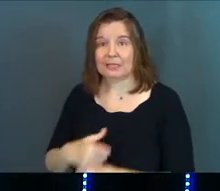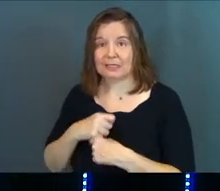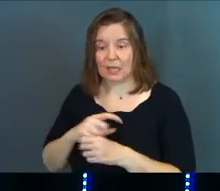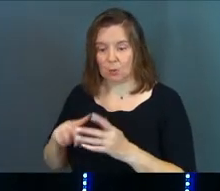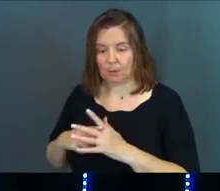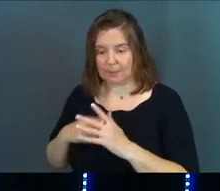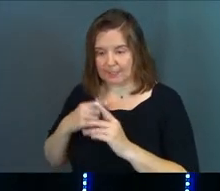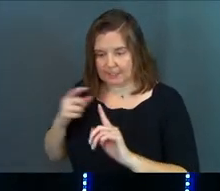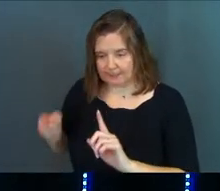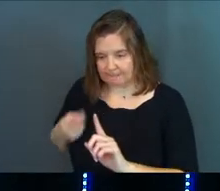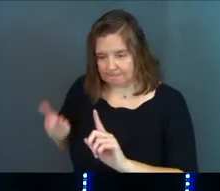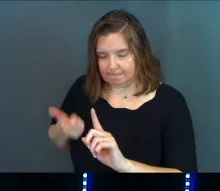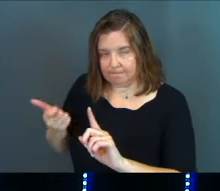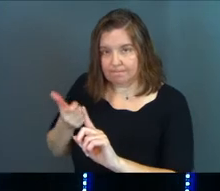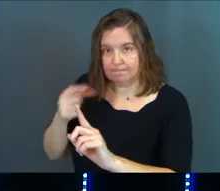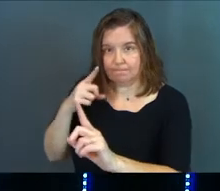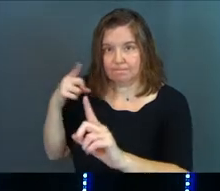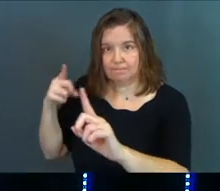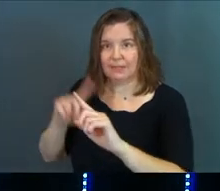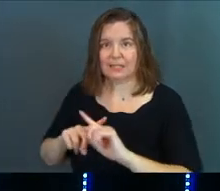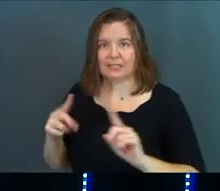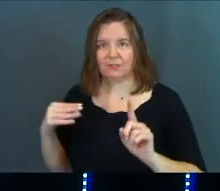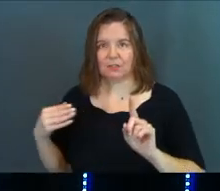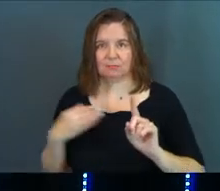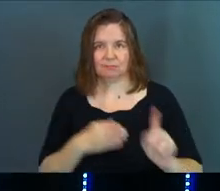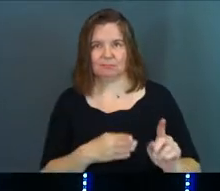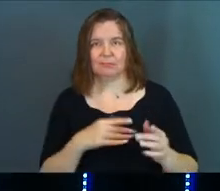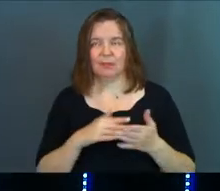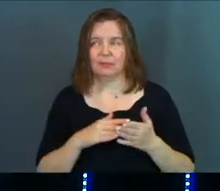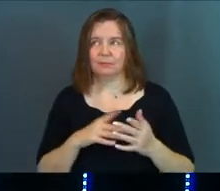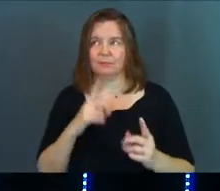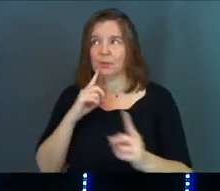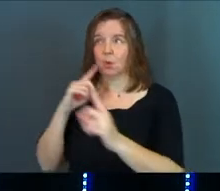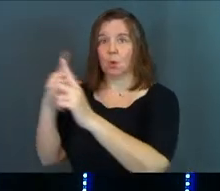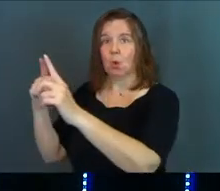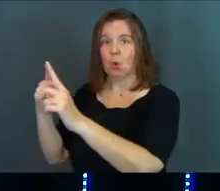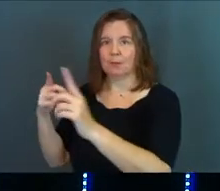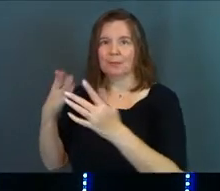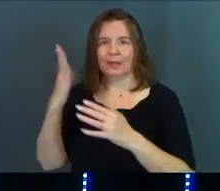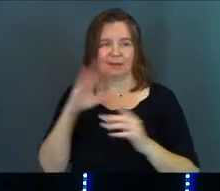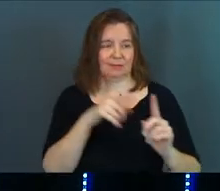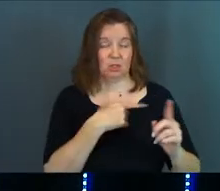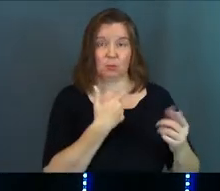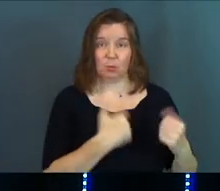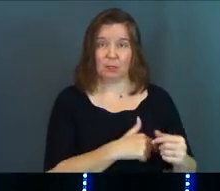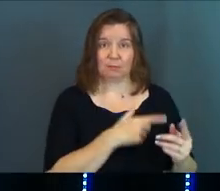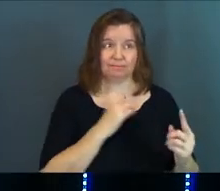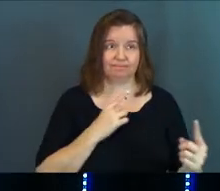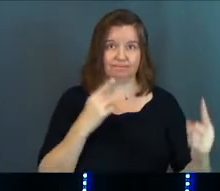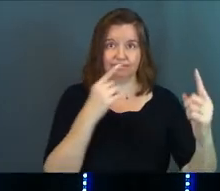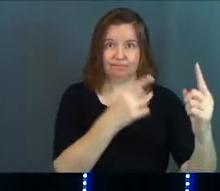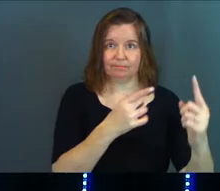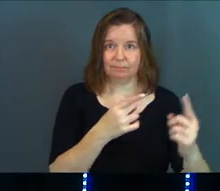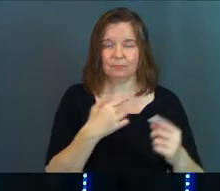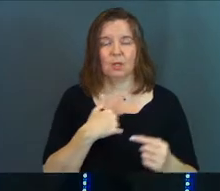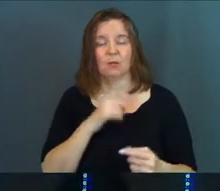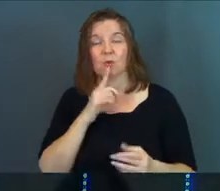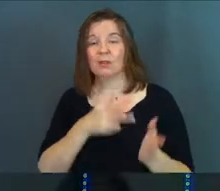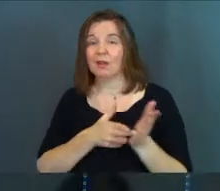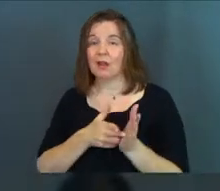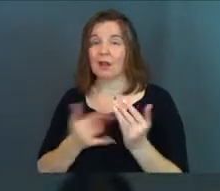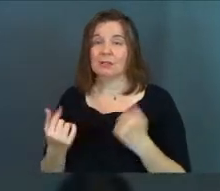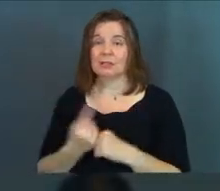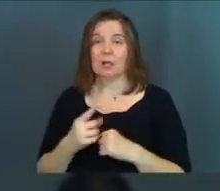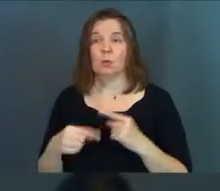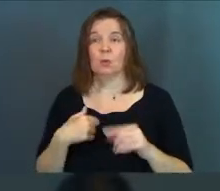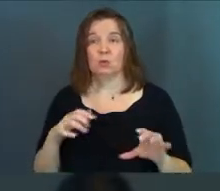and we begin striving towards in a completely different direction than God had originally intended for us to do. And if we're being super honest